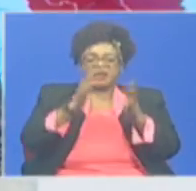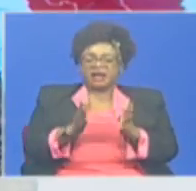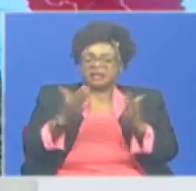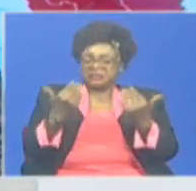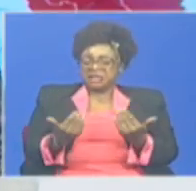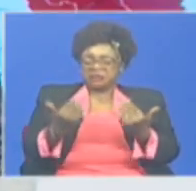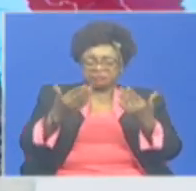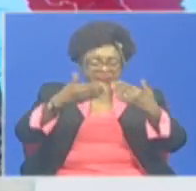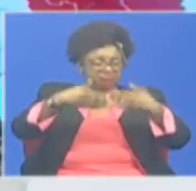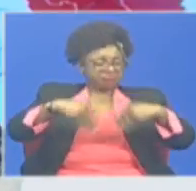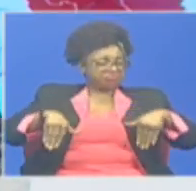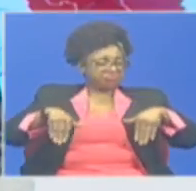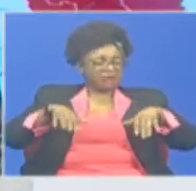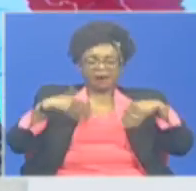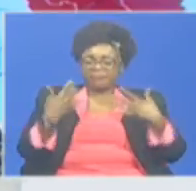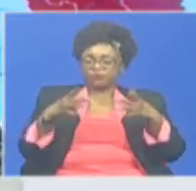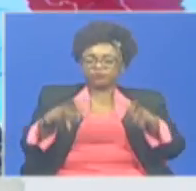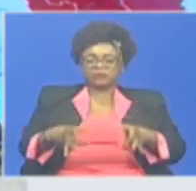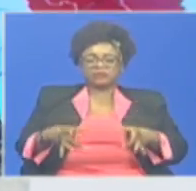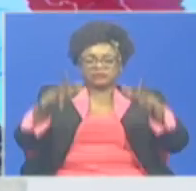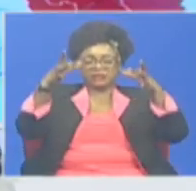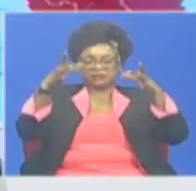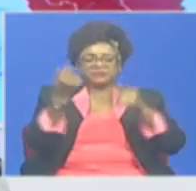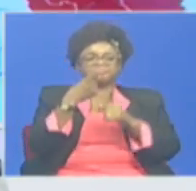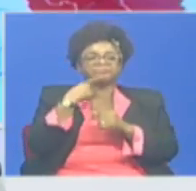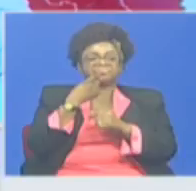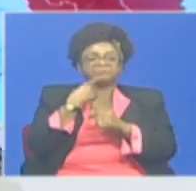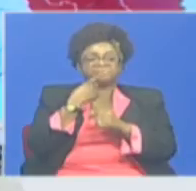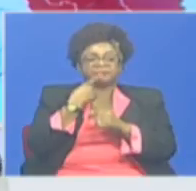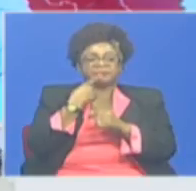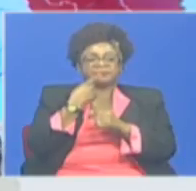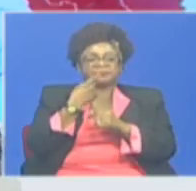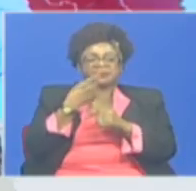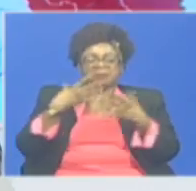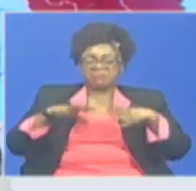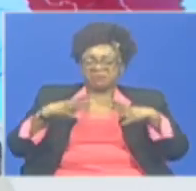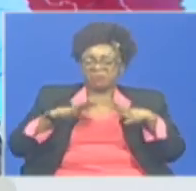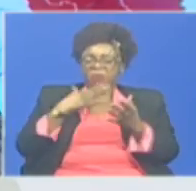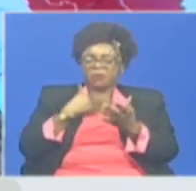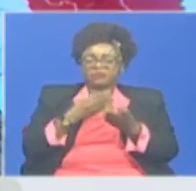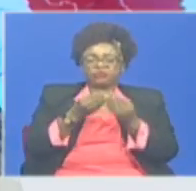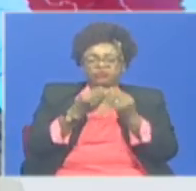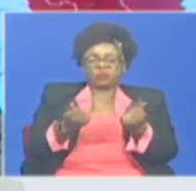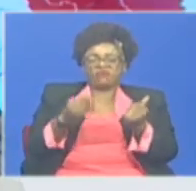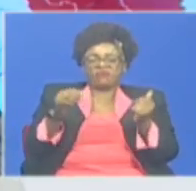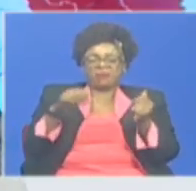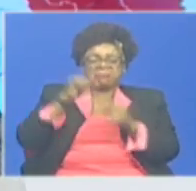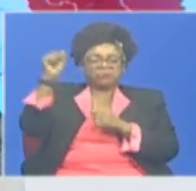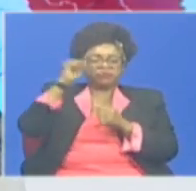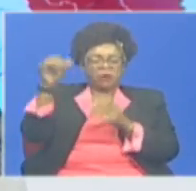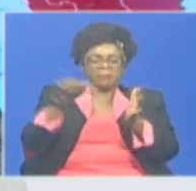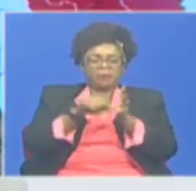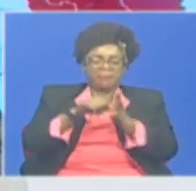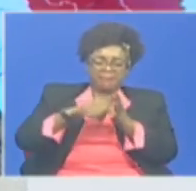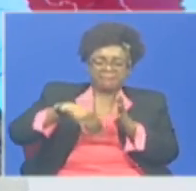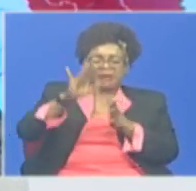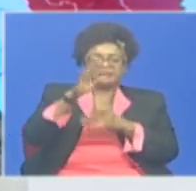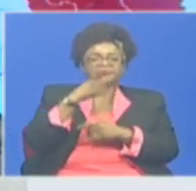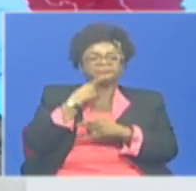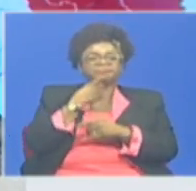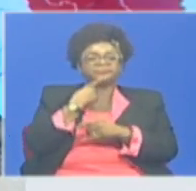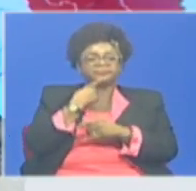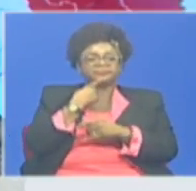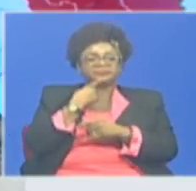the jerrycan scam, saying it is a creation of his detractors to settle political scores. Wangamati is facing accusations of profiting off